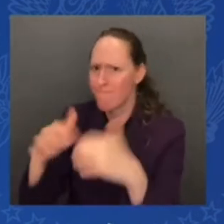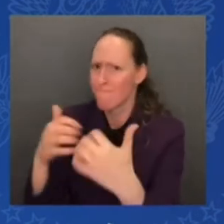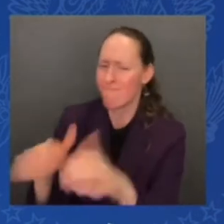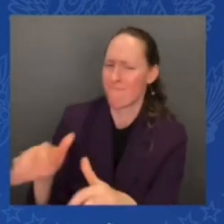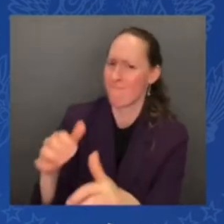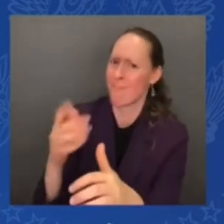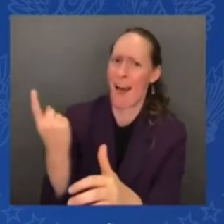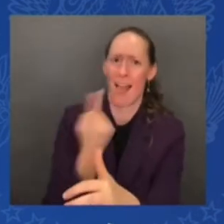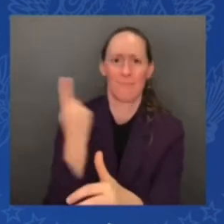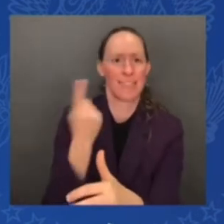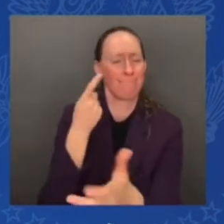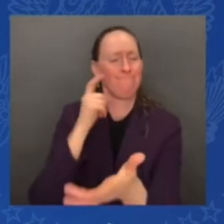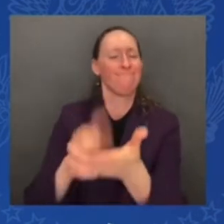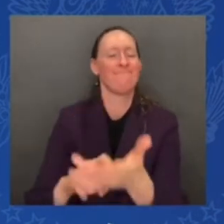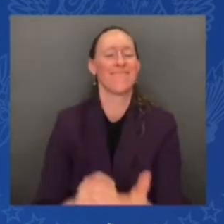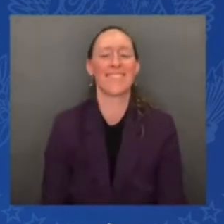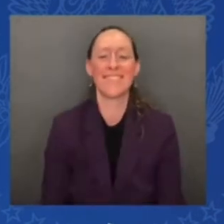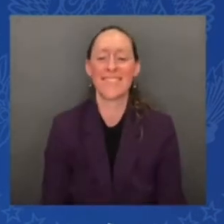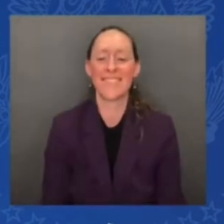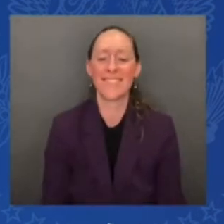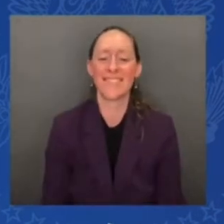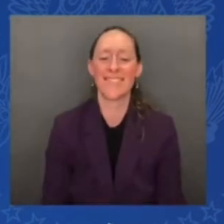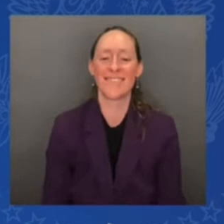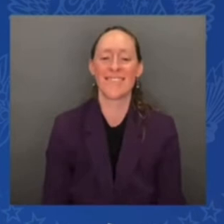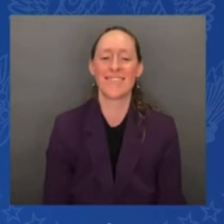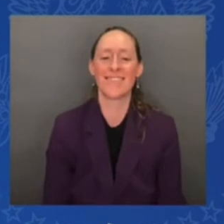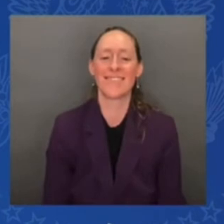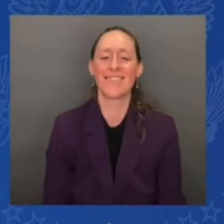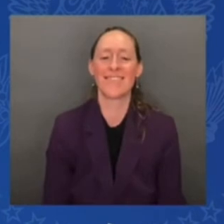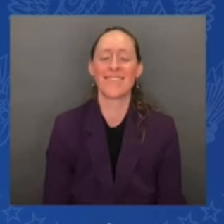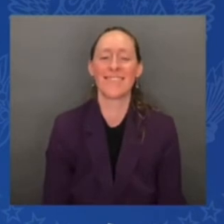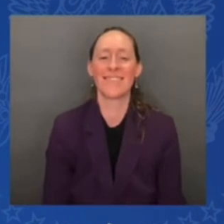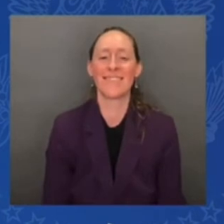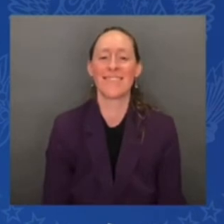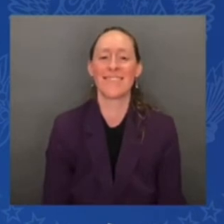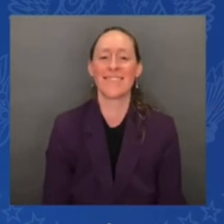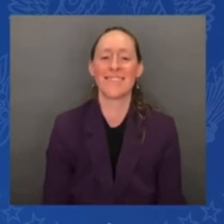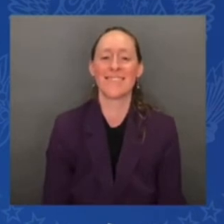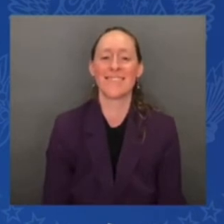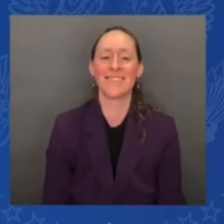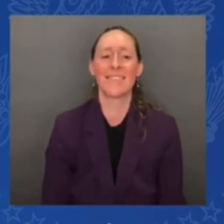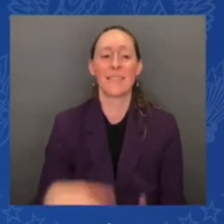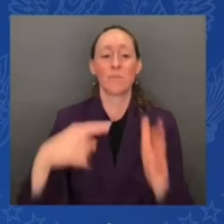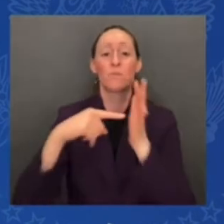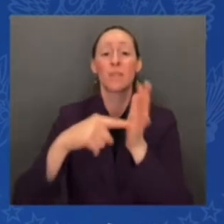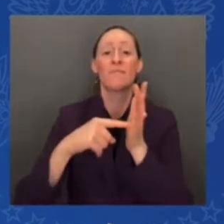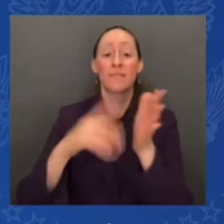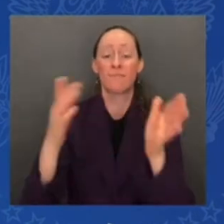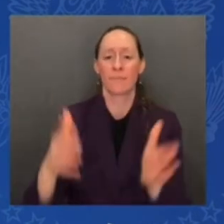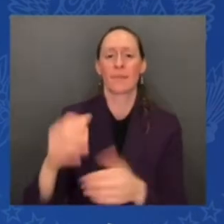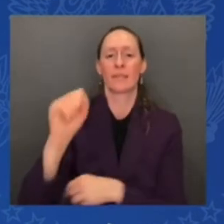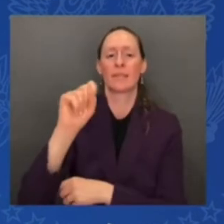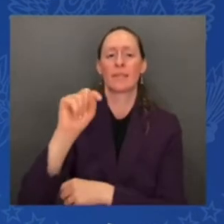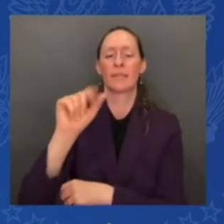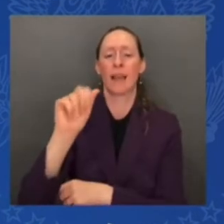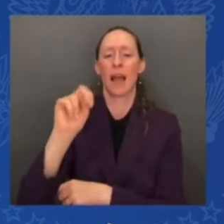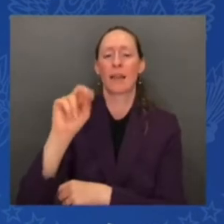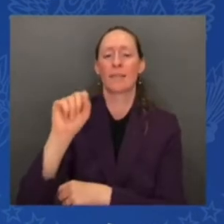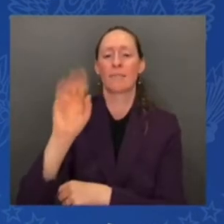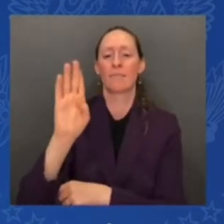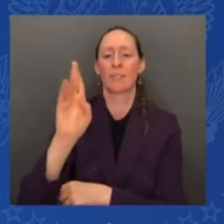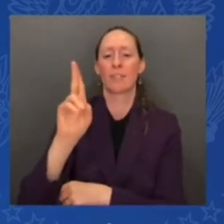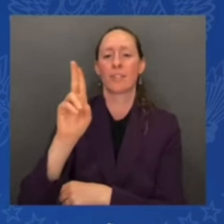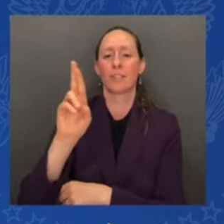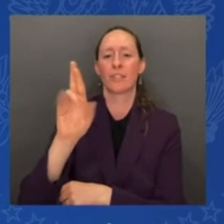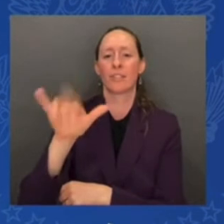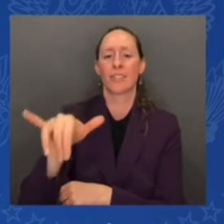Representative Stansbury, God love you, kid. I tell you what, you are really doing a great job. Thank you for all your cooperation, and thanks for your